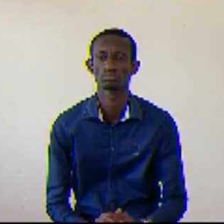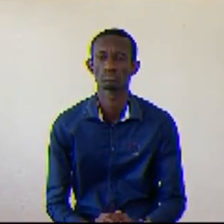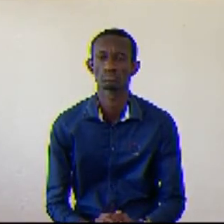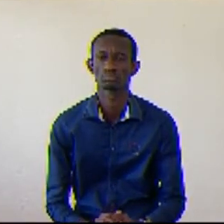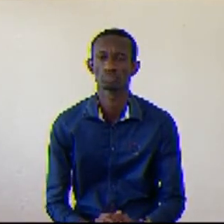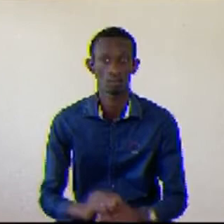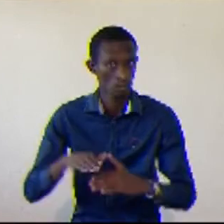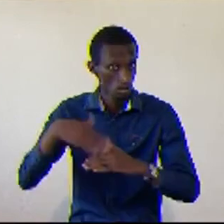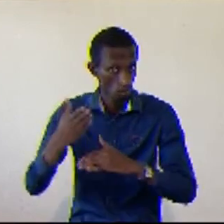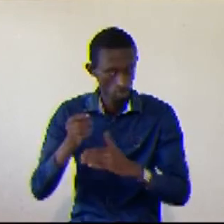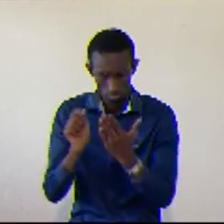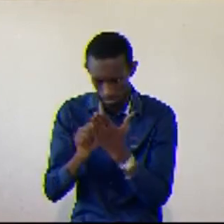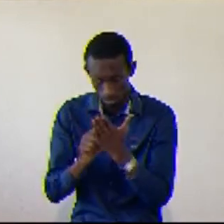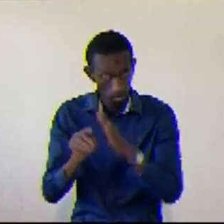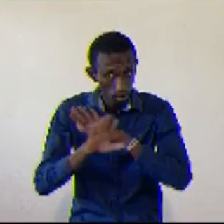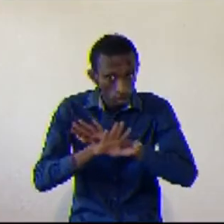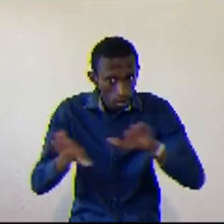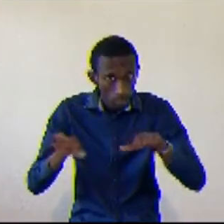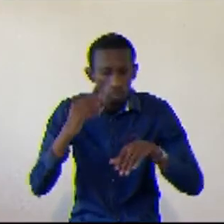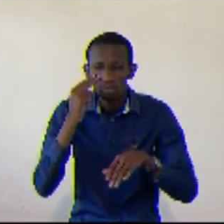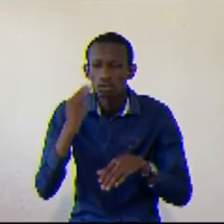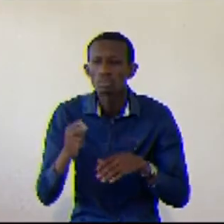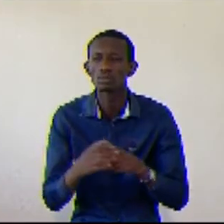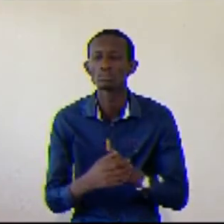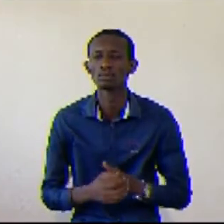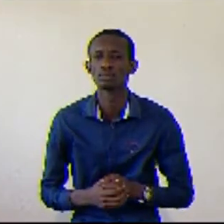After calculation, you'll be having